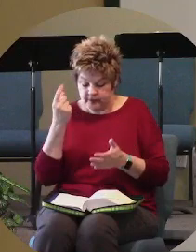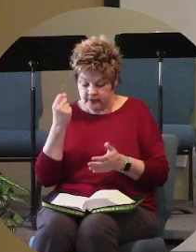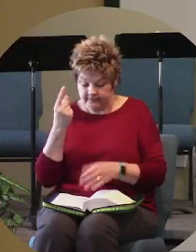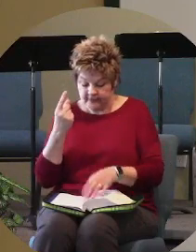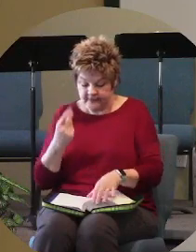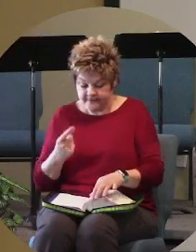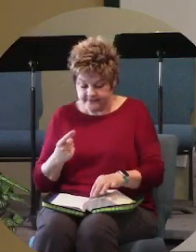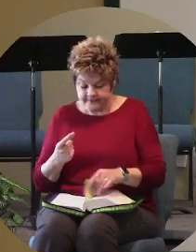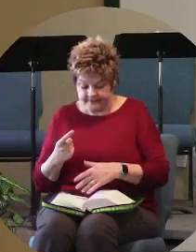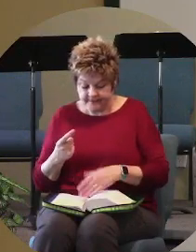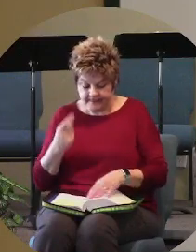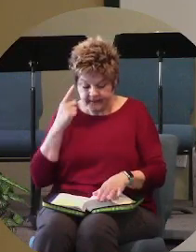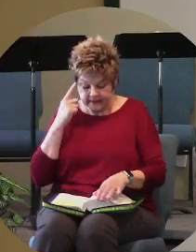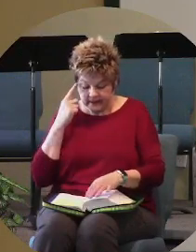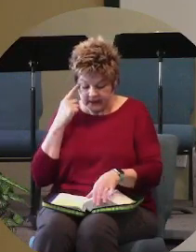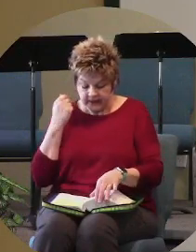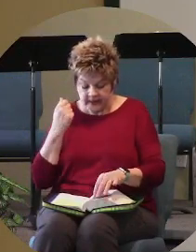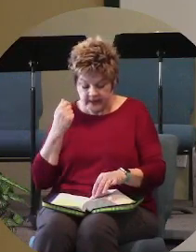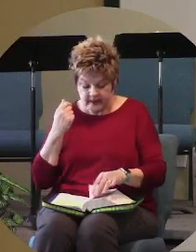because